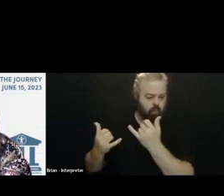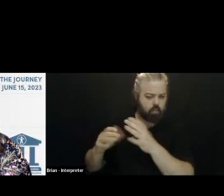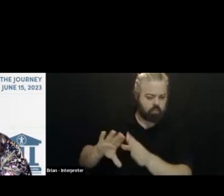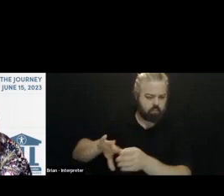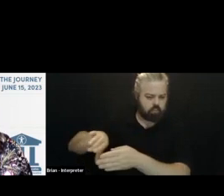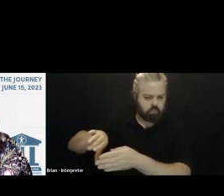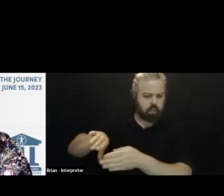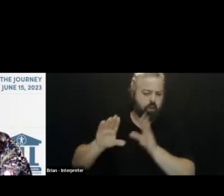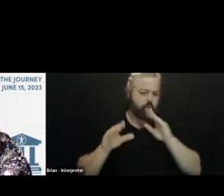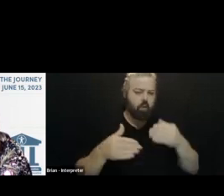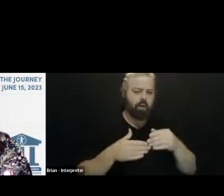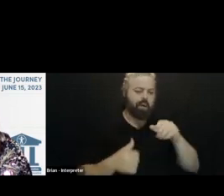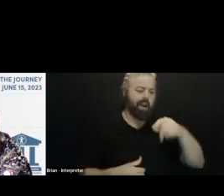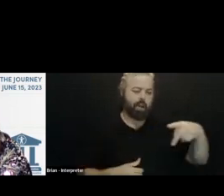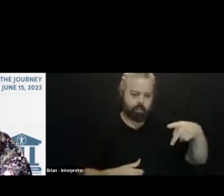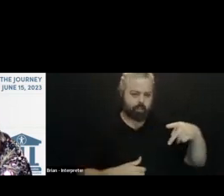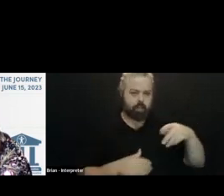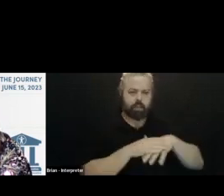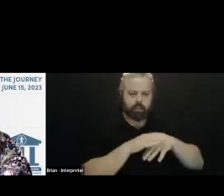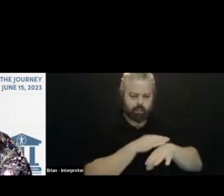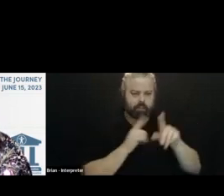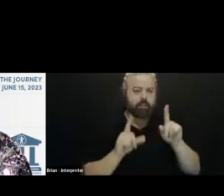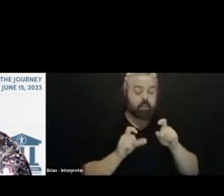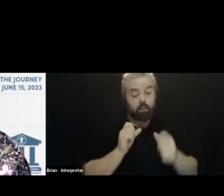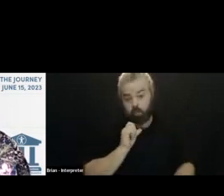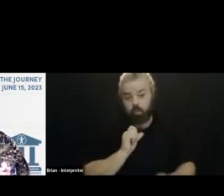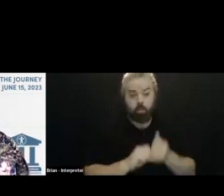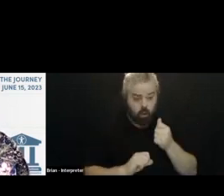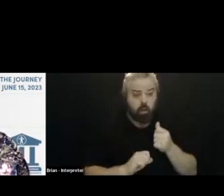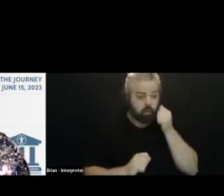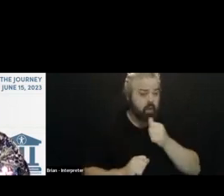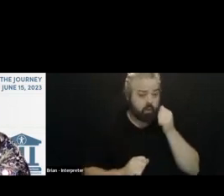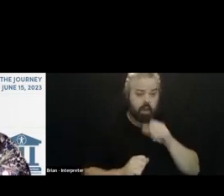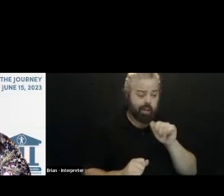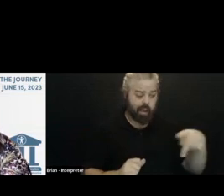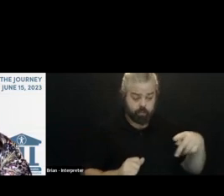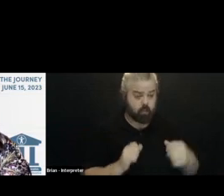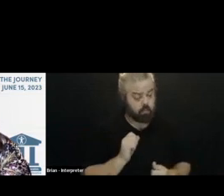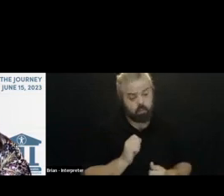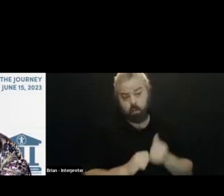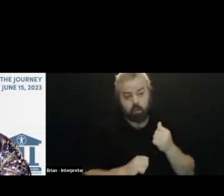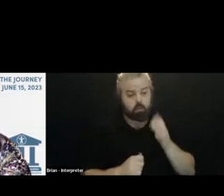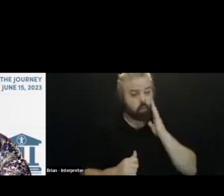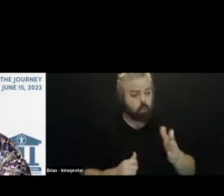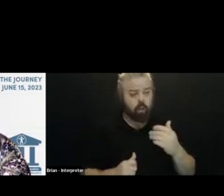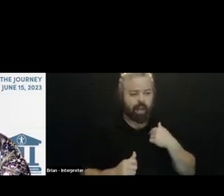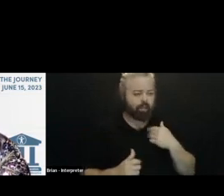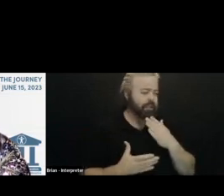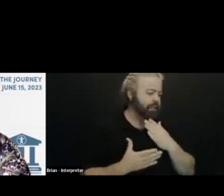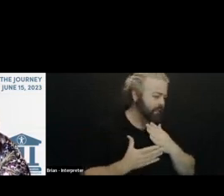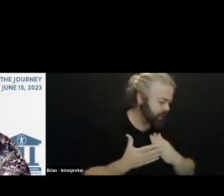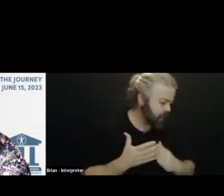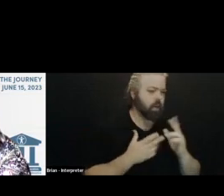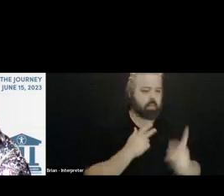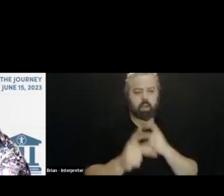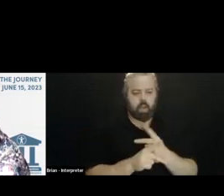accessibility testing. Most applications that you use on a day-to-day basis, most of them will have some form of accessibility tools